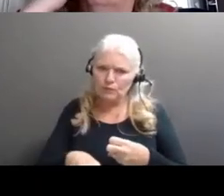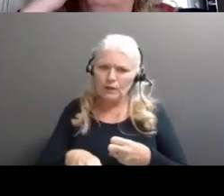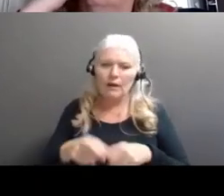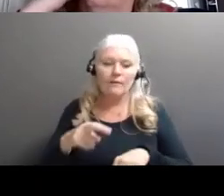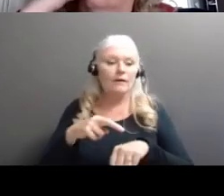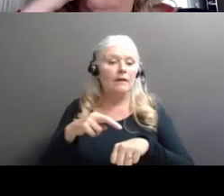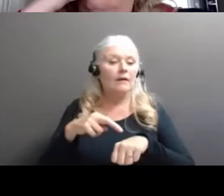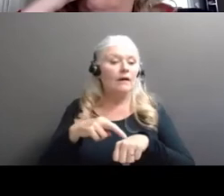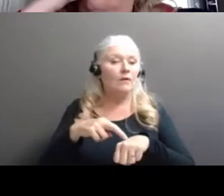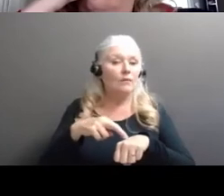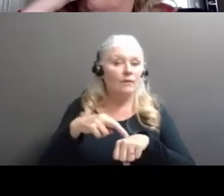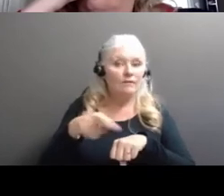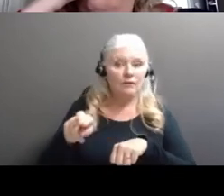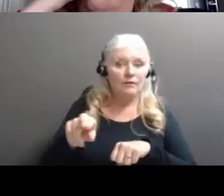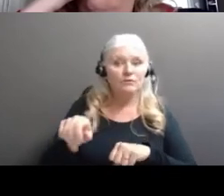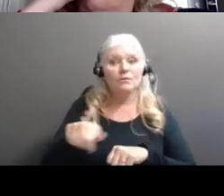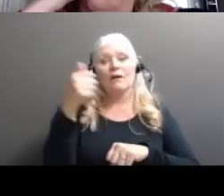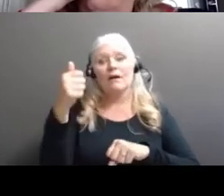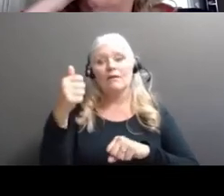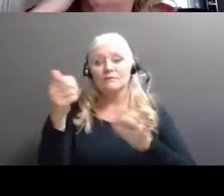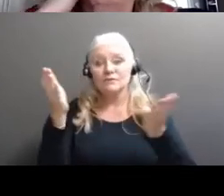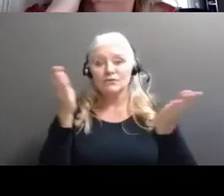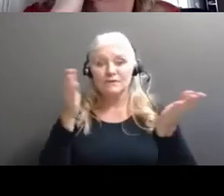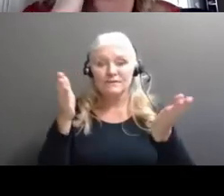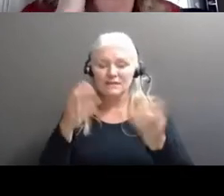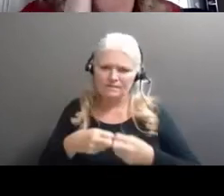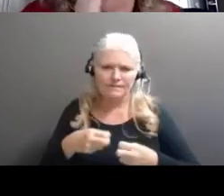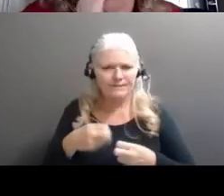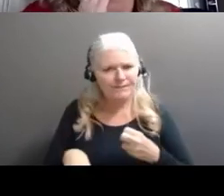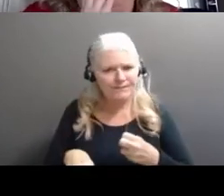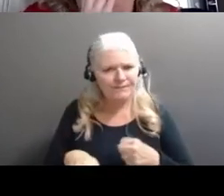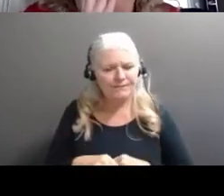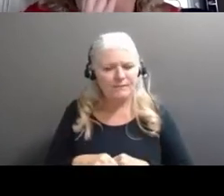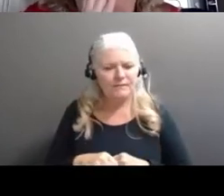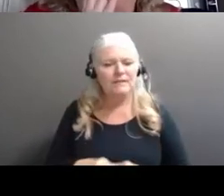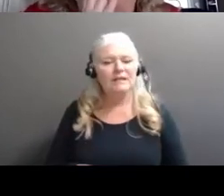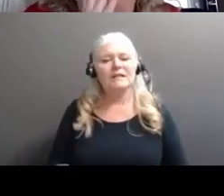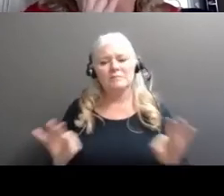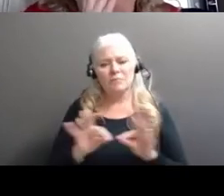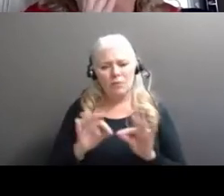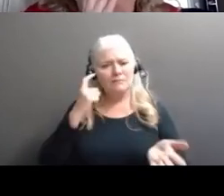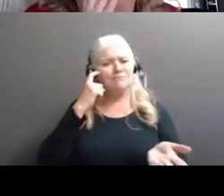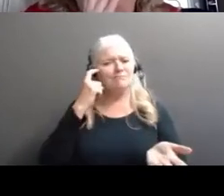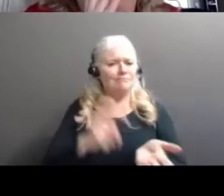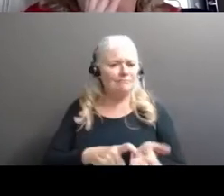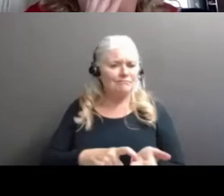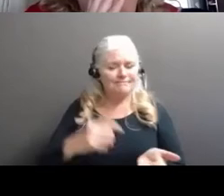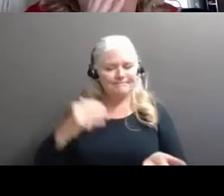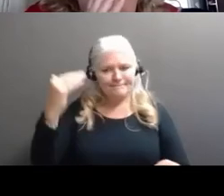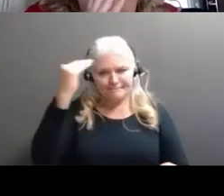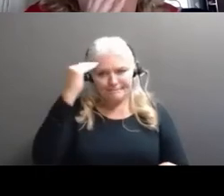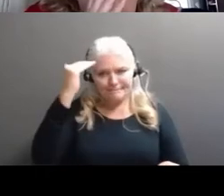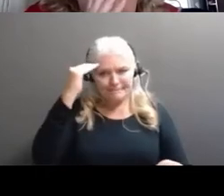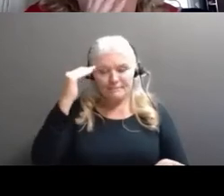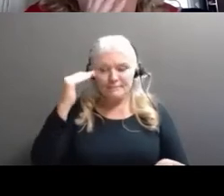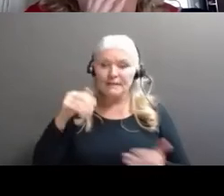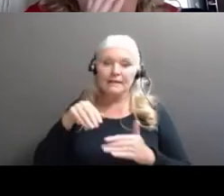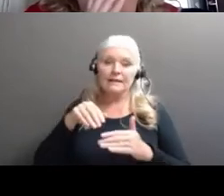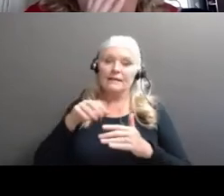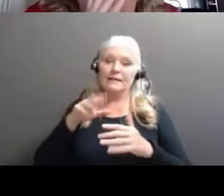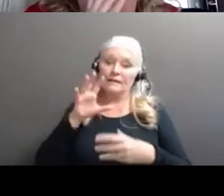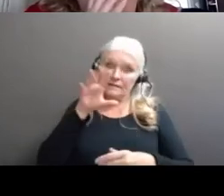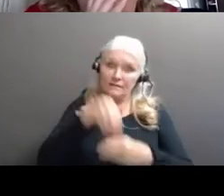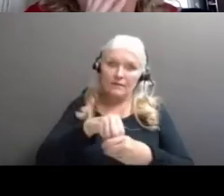really seeing that we need to be more attentive to creating space so that people don't have to enter the criminal